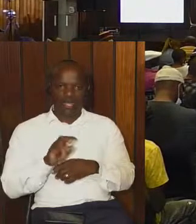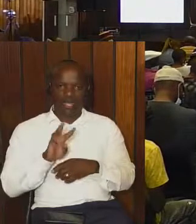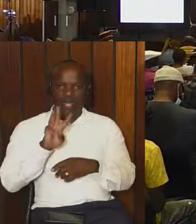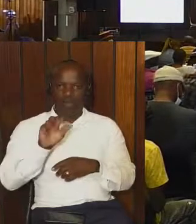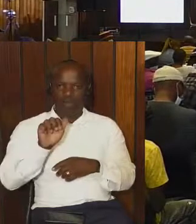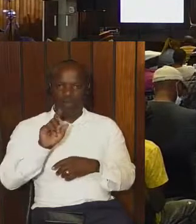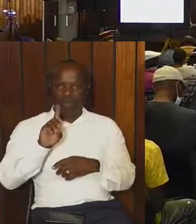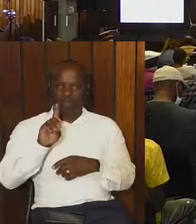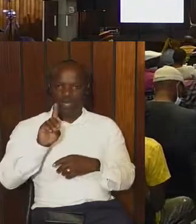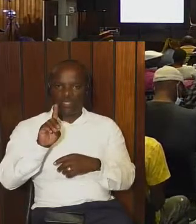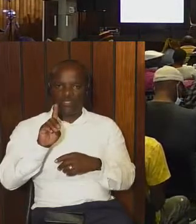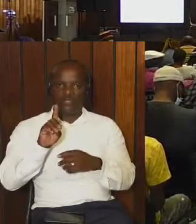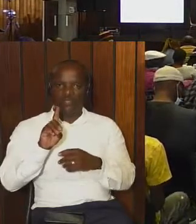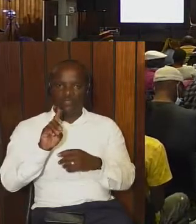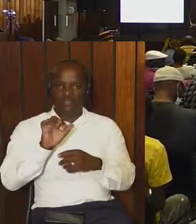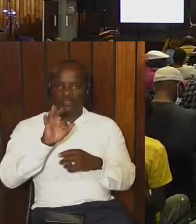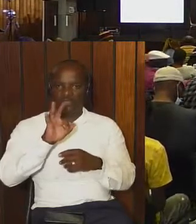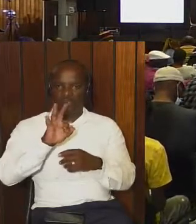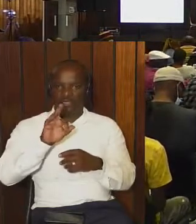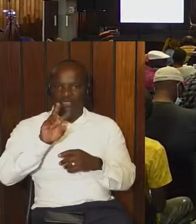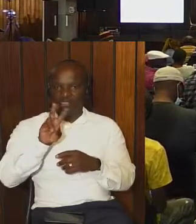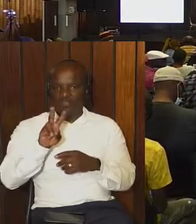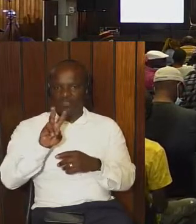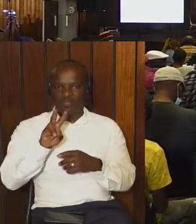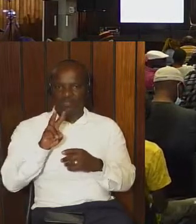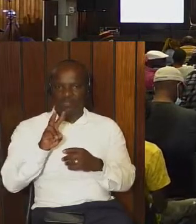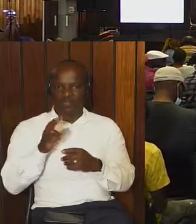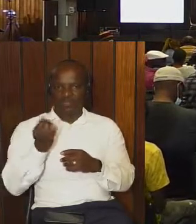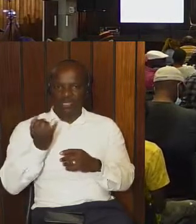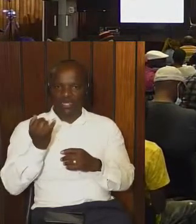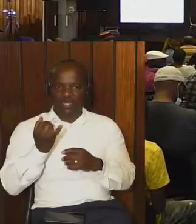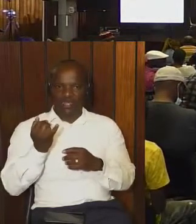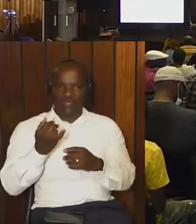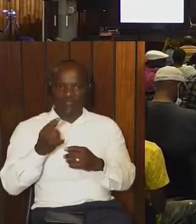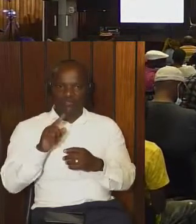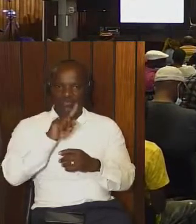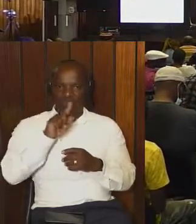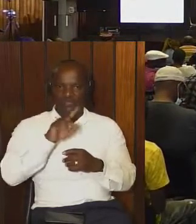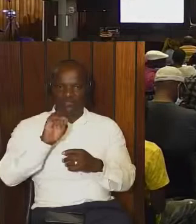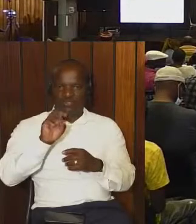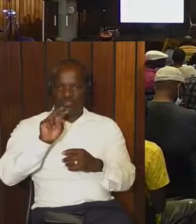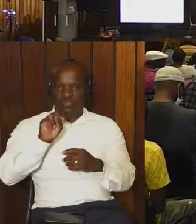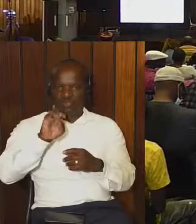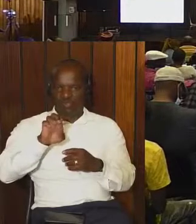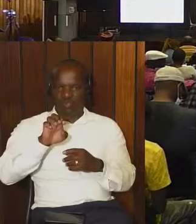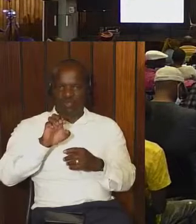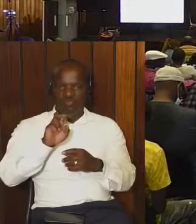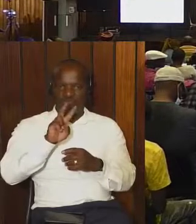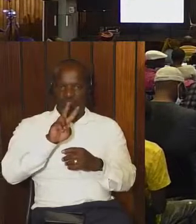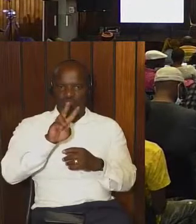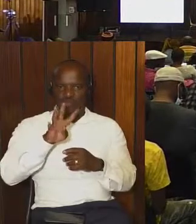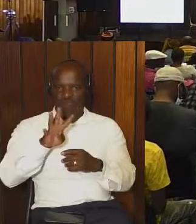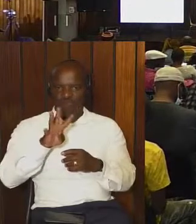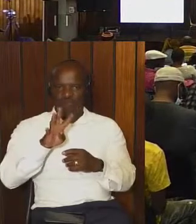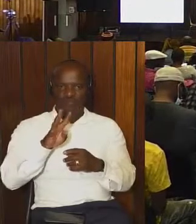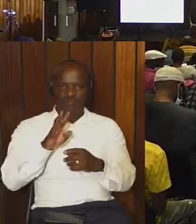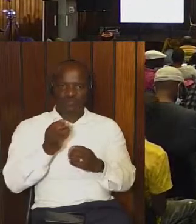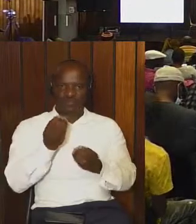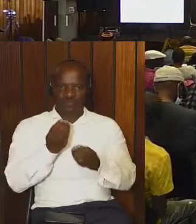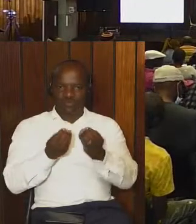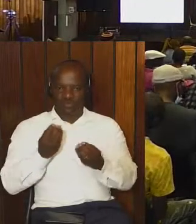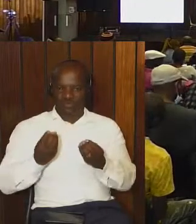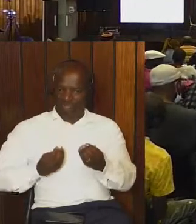32 iblane e ka re feta makeishene kaofela haholo zone 24. Re na le bana ba banyane. Ha re na